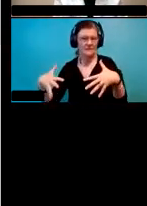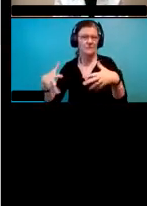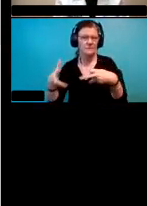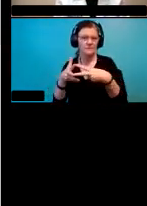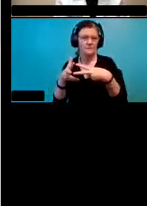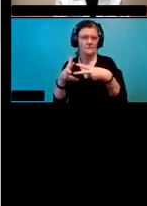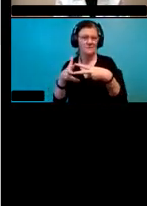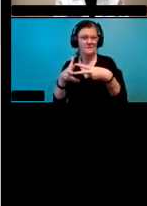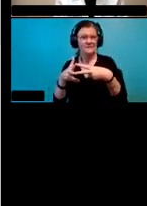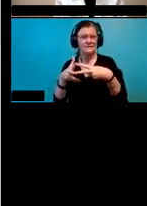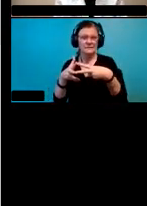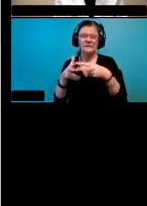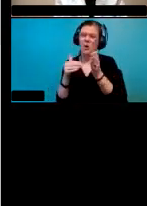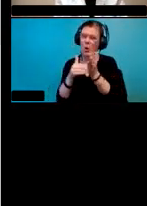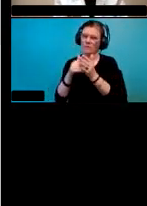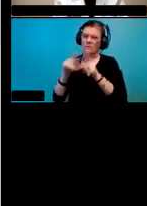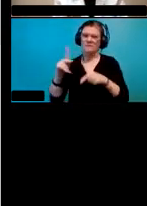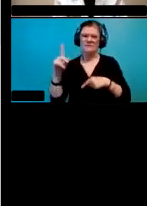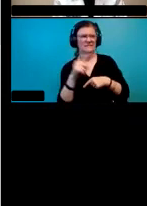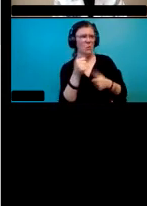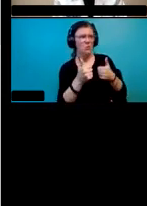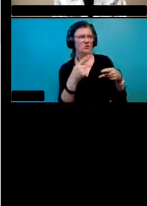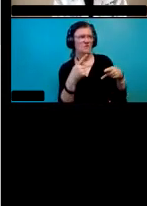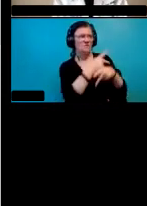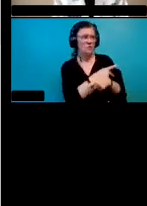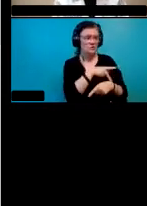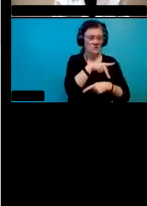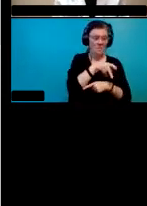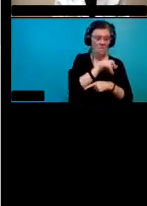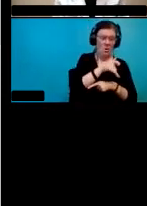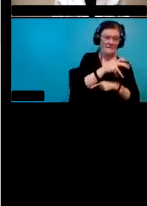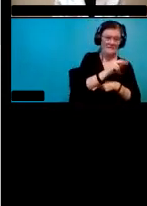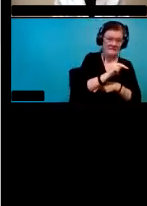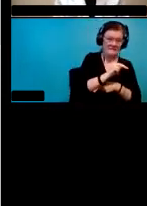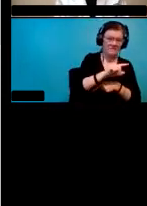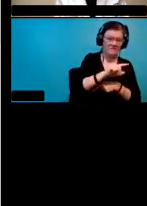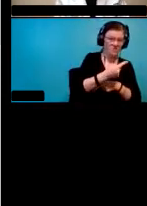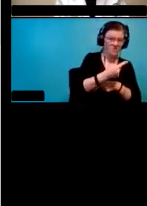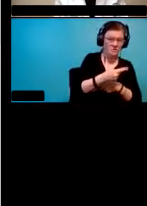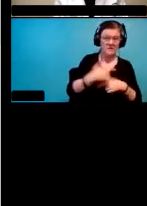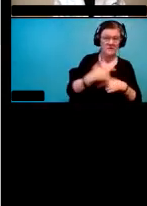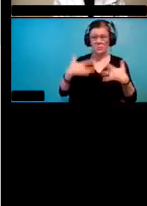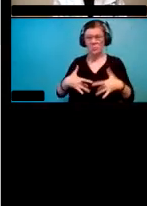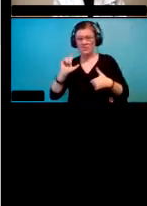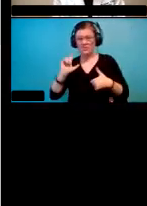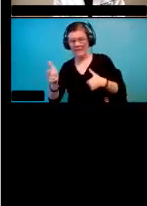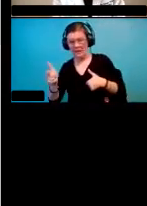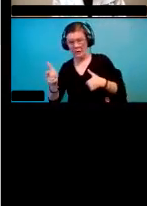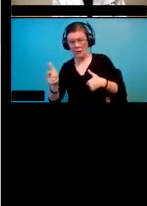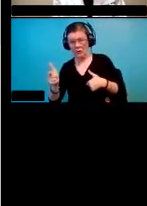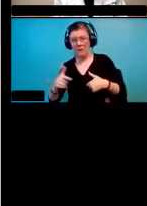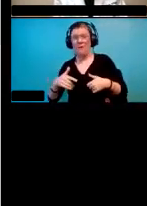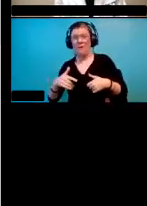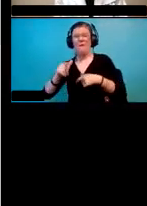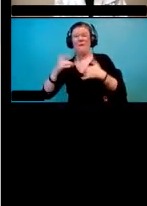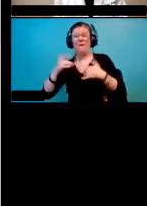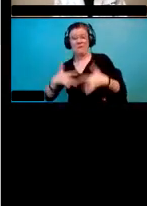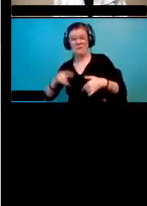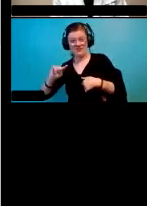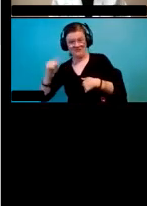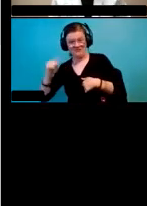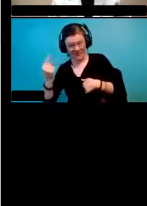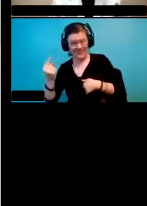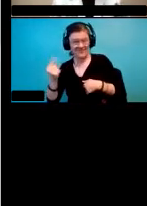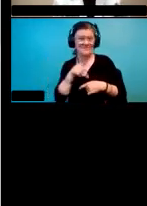that's kind of a question that's always, you know, what came first, the horse or the cart? If a person has Parkinson's and their body's